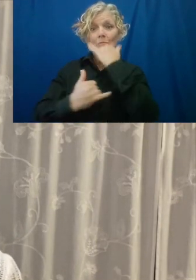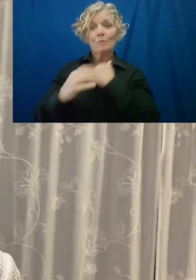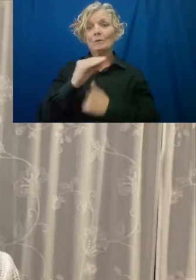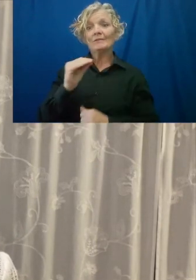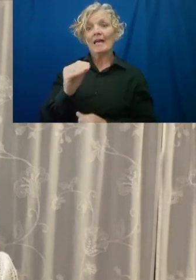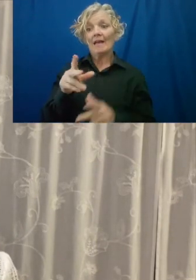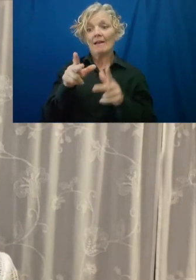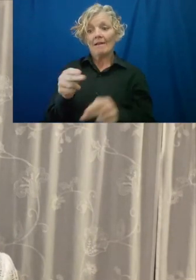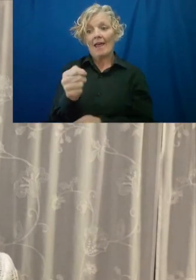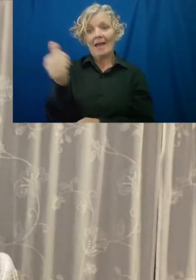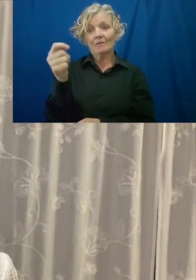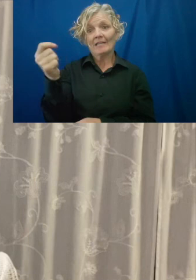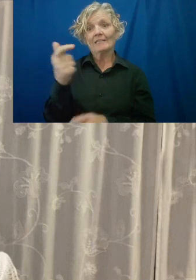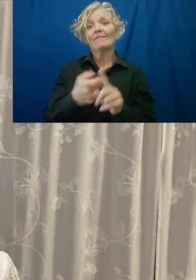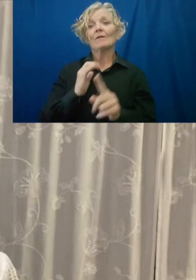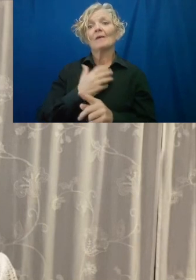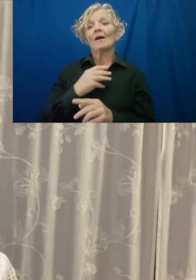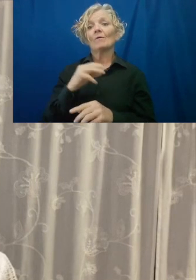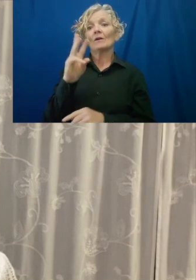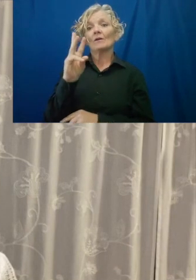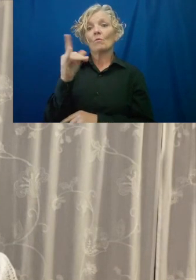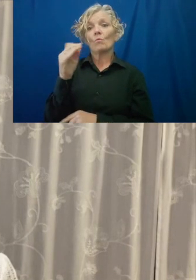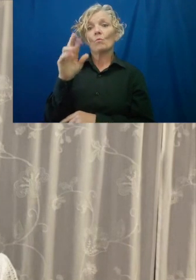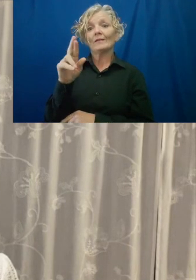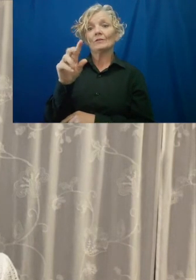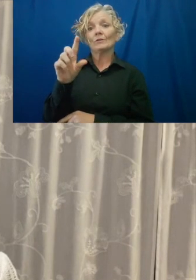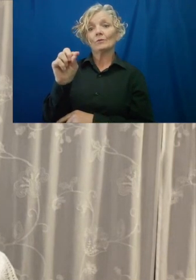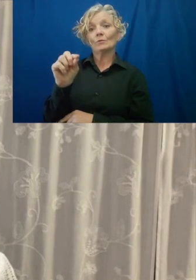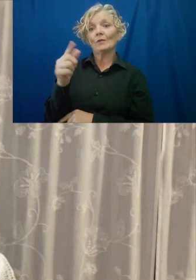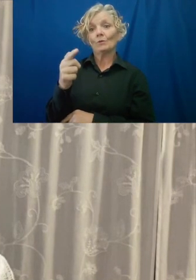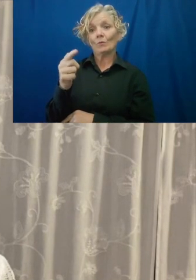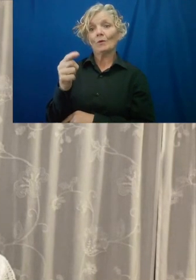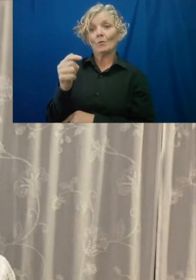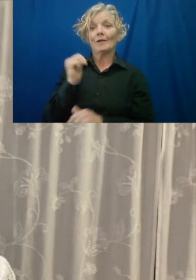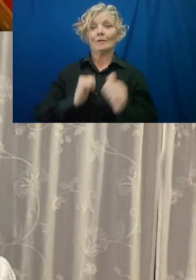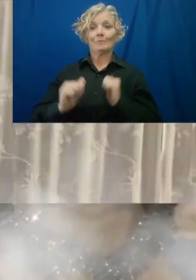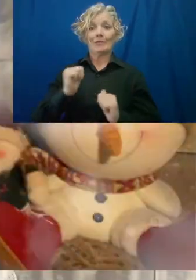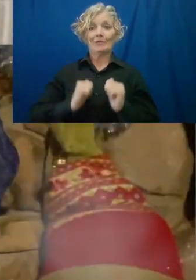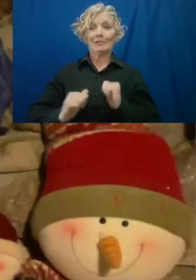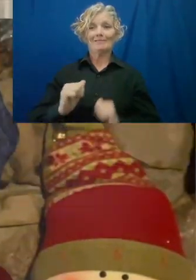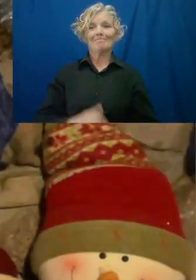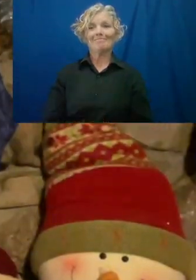time, bloopers and outtakes from our winter 2021 production.